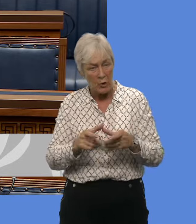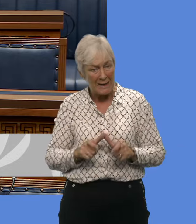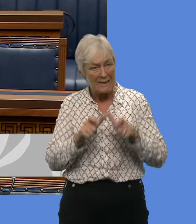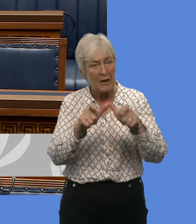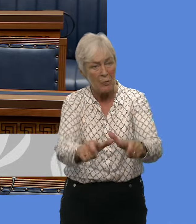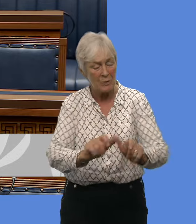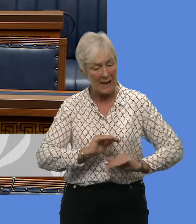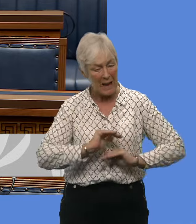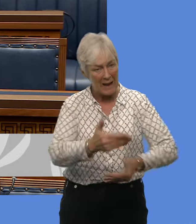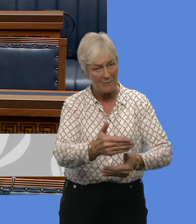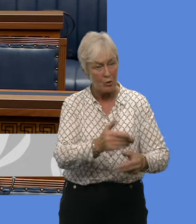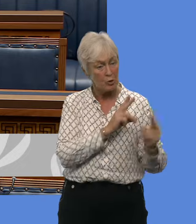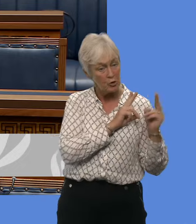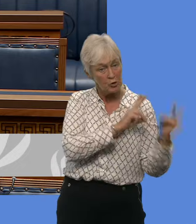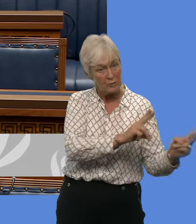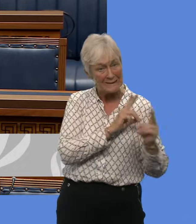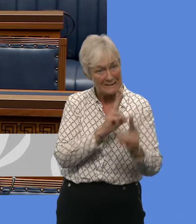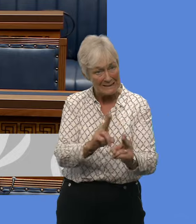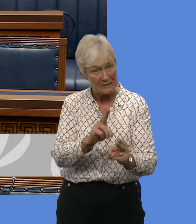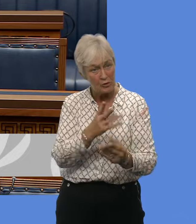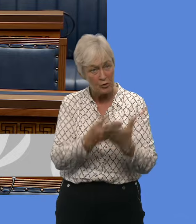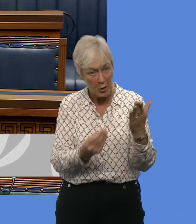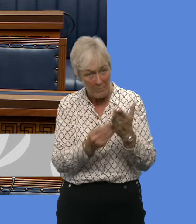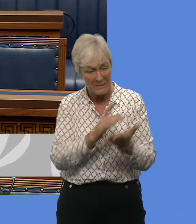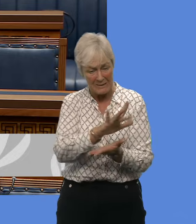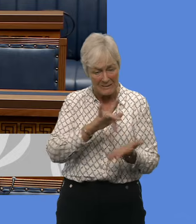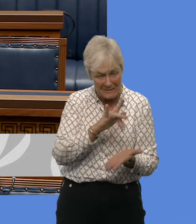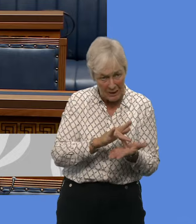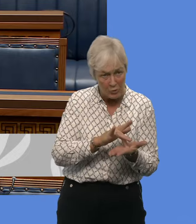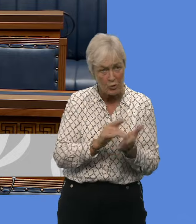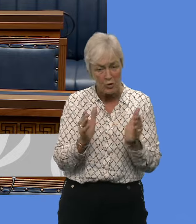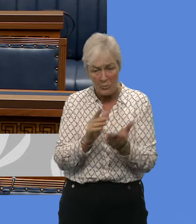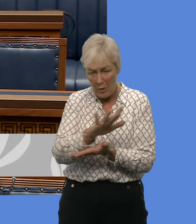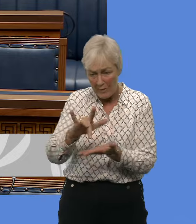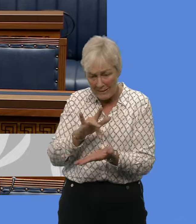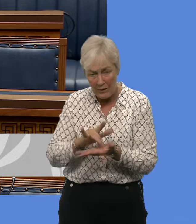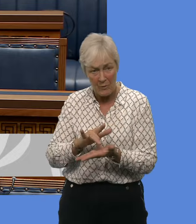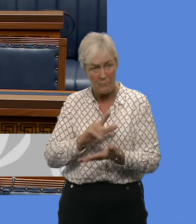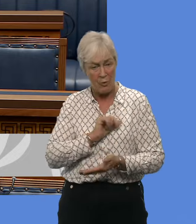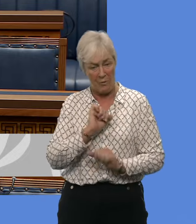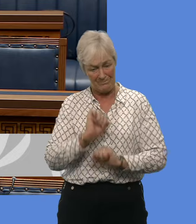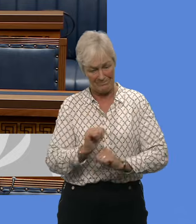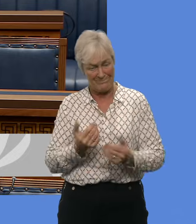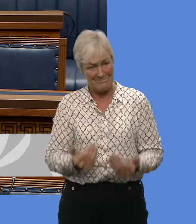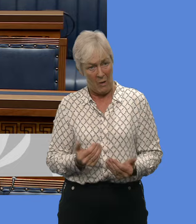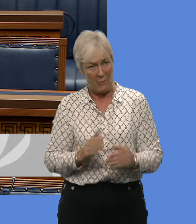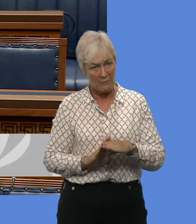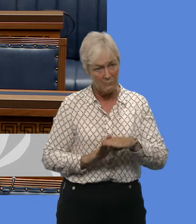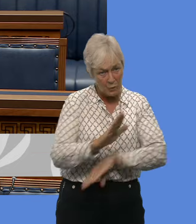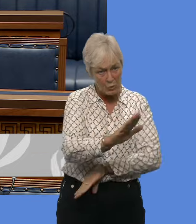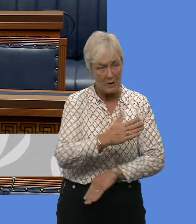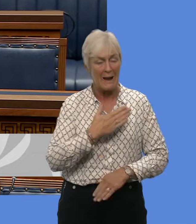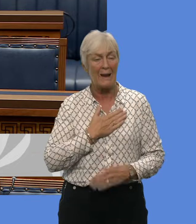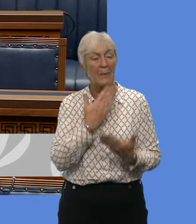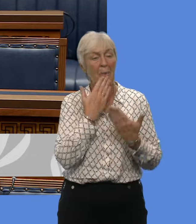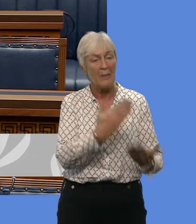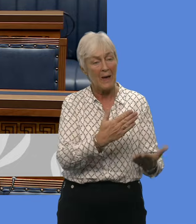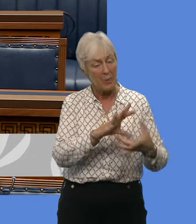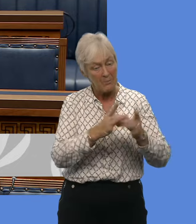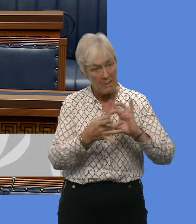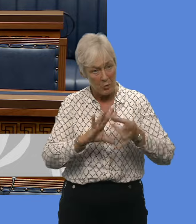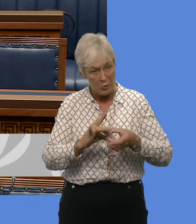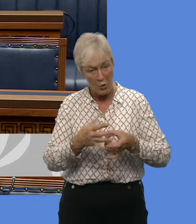to deliver high streets, village, town centres and city centres that are fit for the 21st century. And we would like to thank the members of